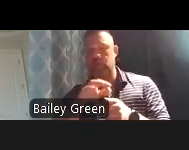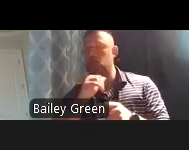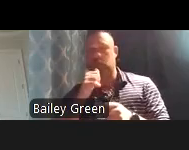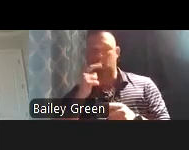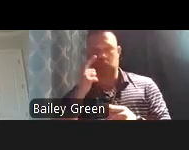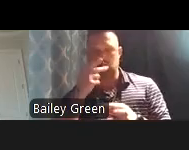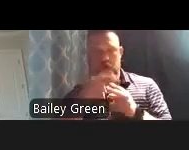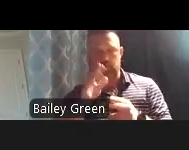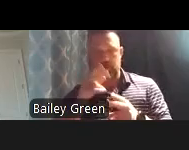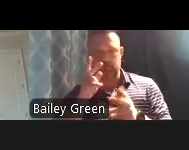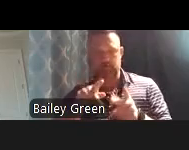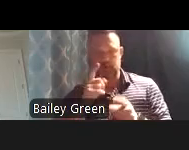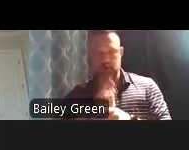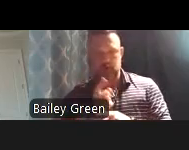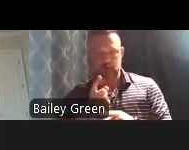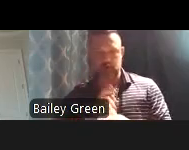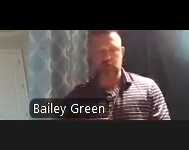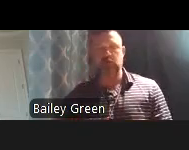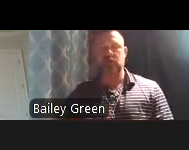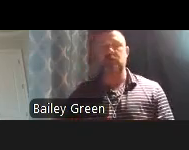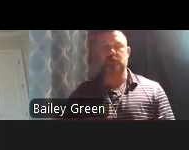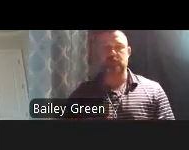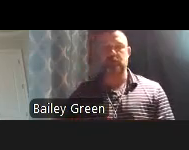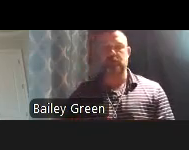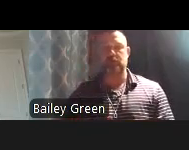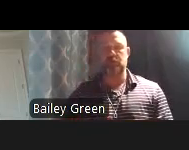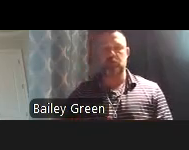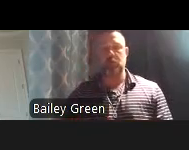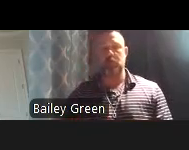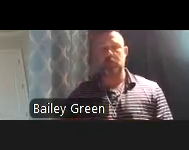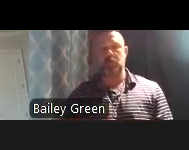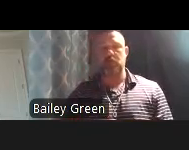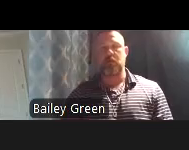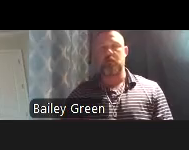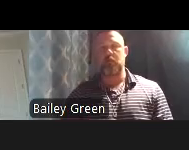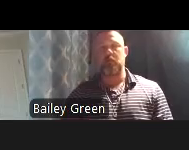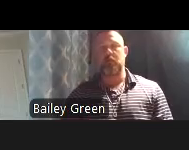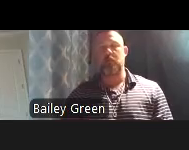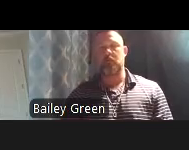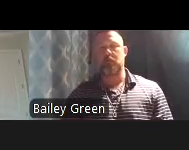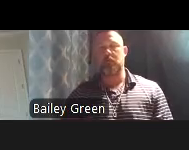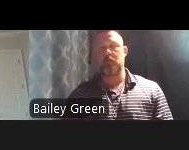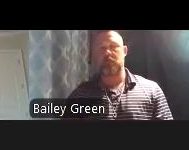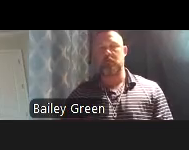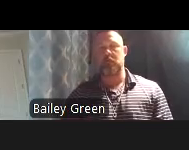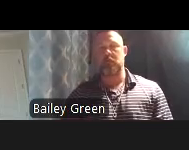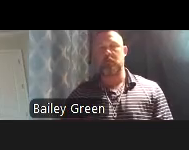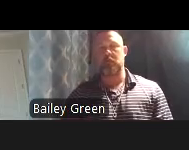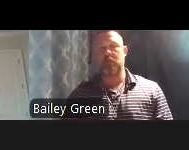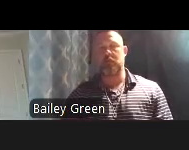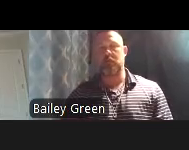correct? Right? I think that's right. So, let's do it like first, is there